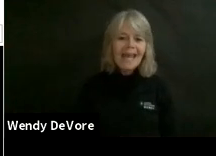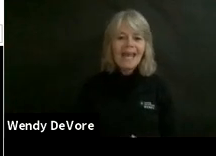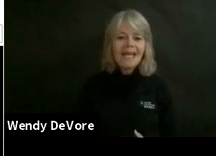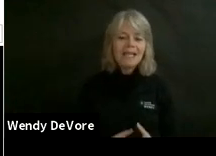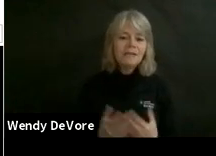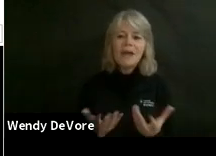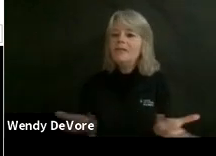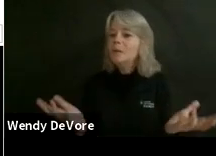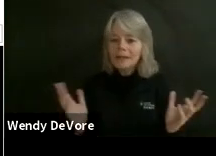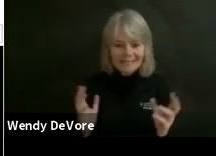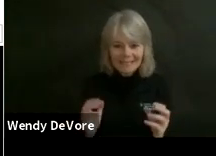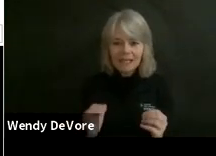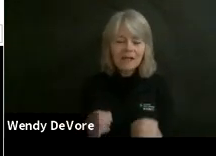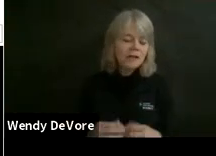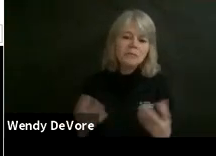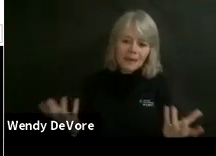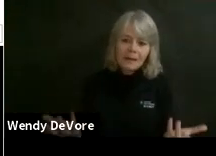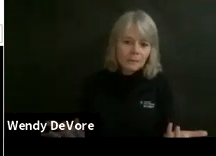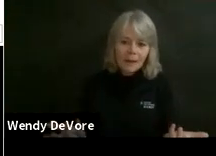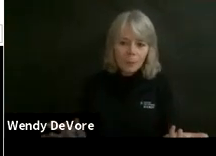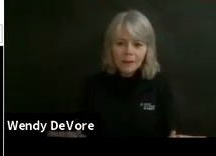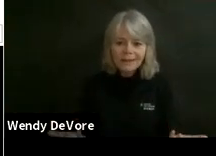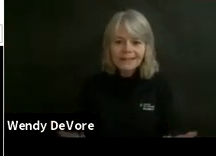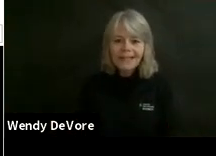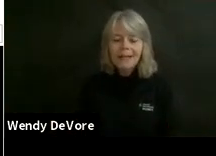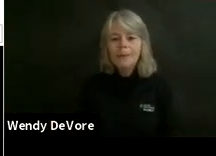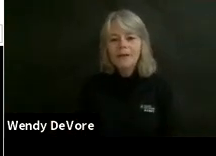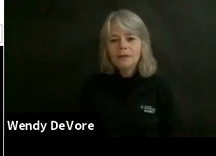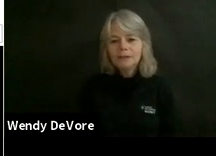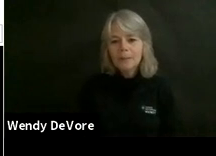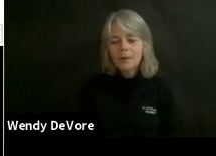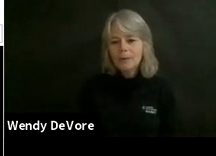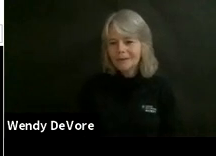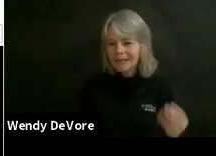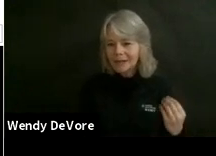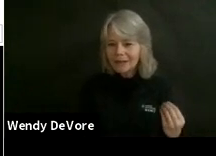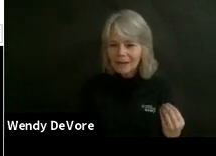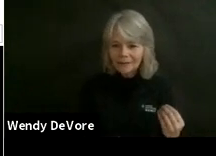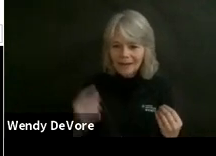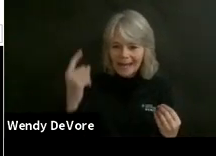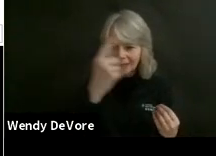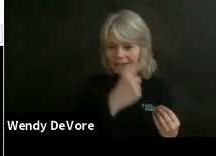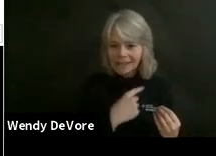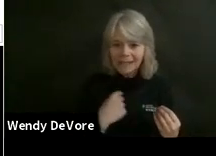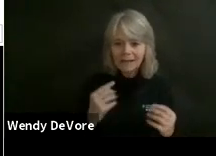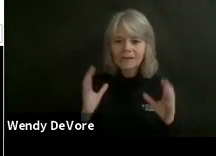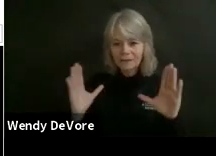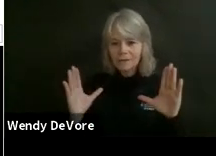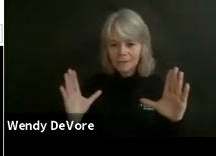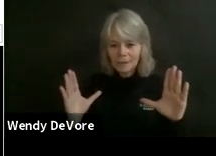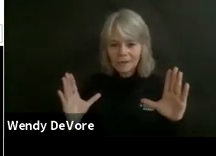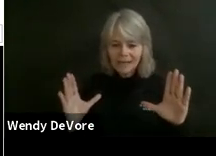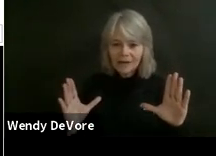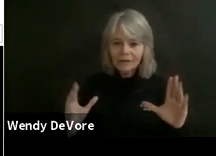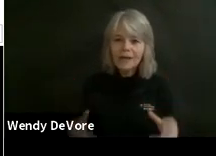And if everyone can hear that that works. But for someone who has a hearing loss, they actually need access